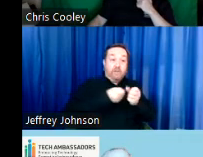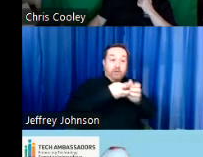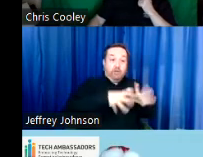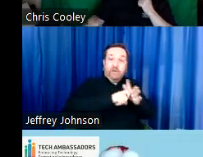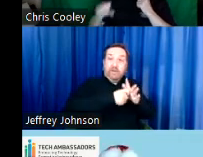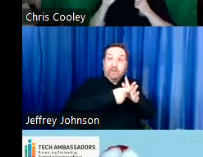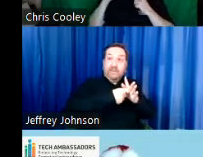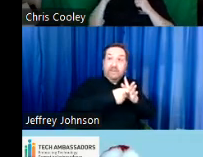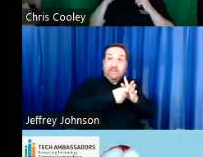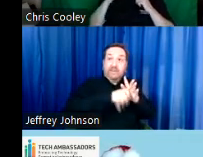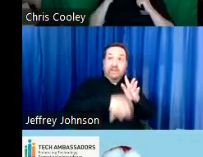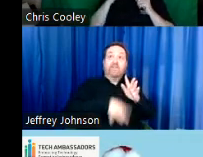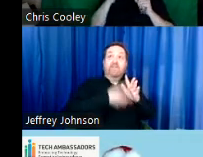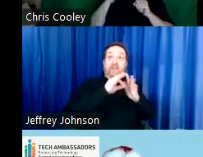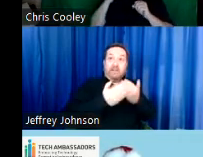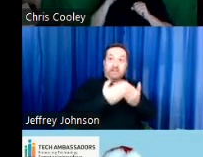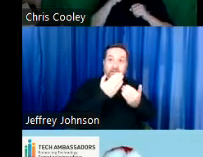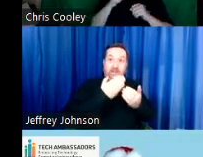can find them easily.